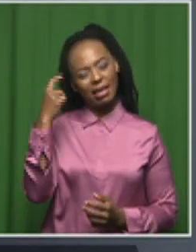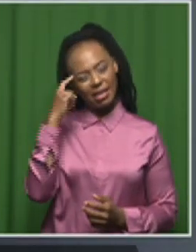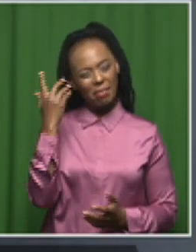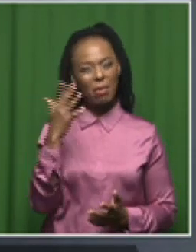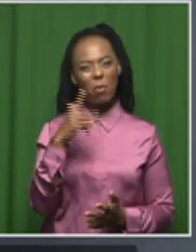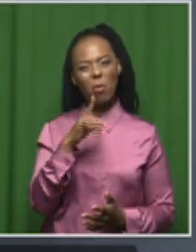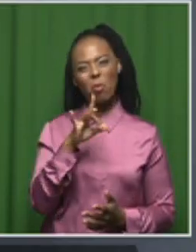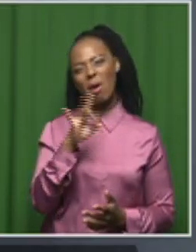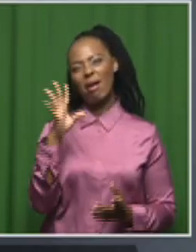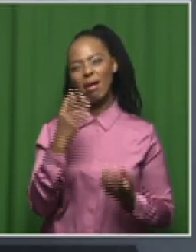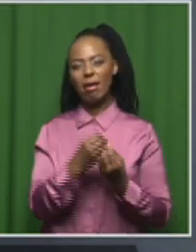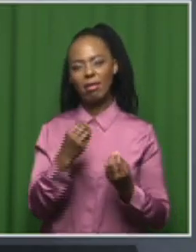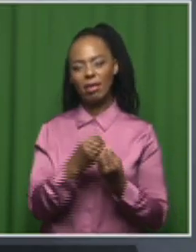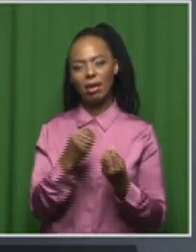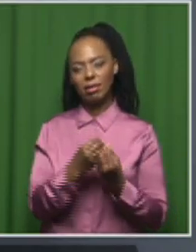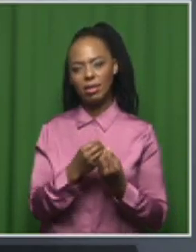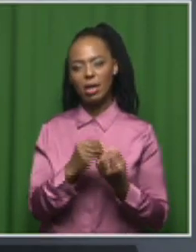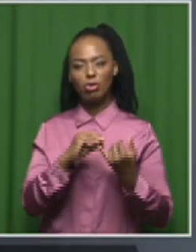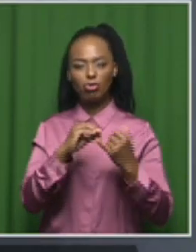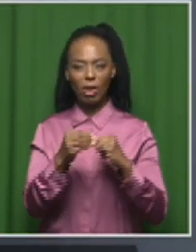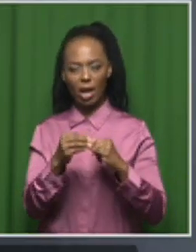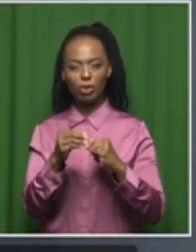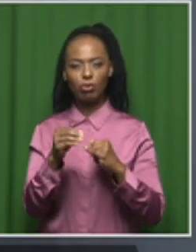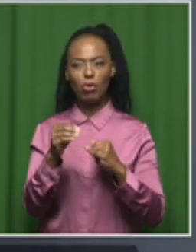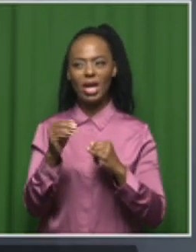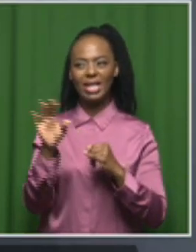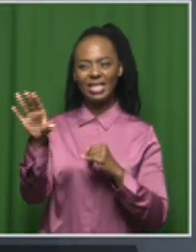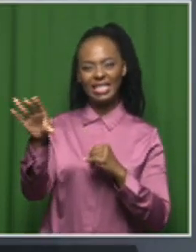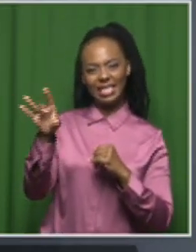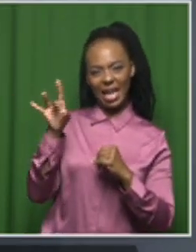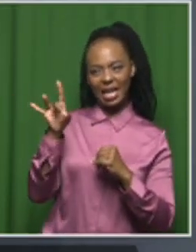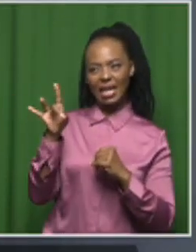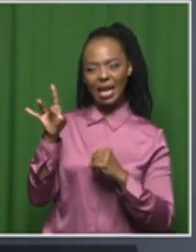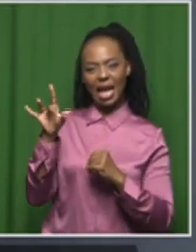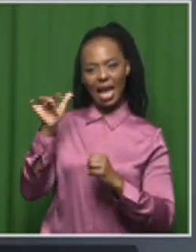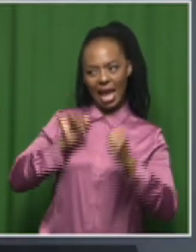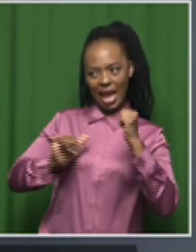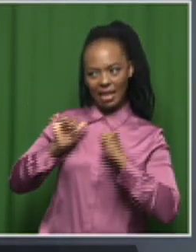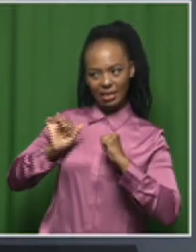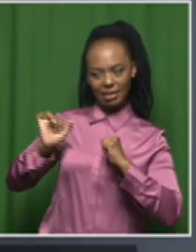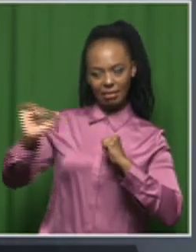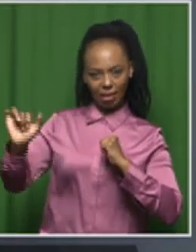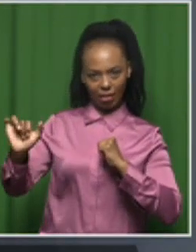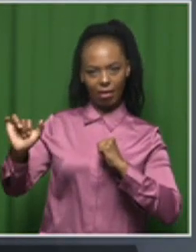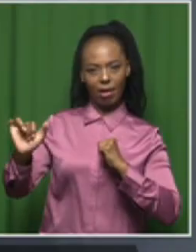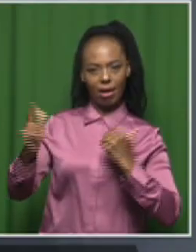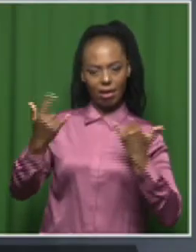able to emulate Antonio the best I can, because that's the character that everyone's coming to see.